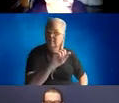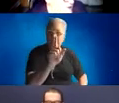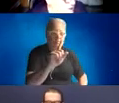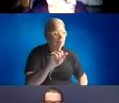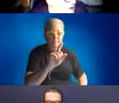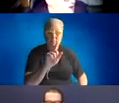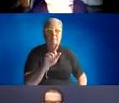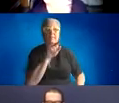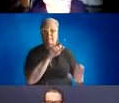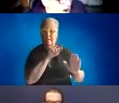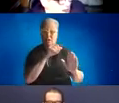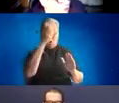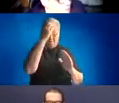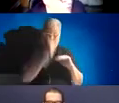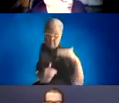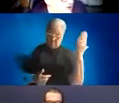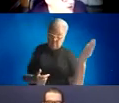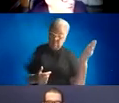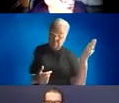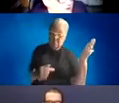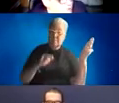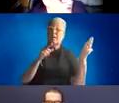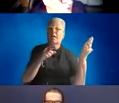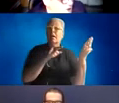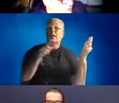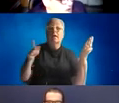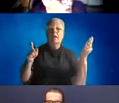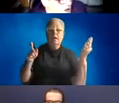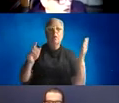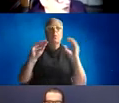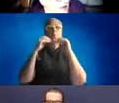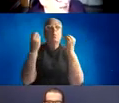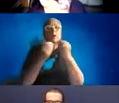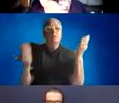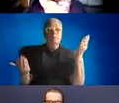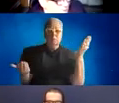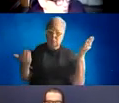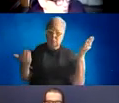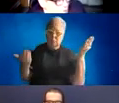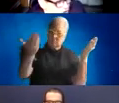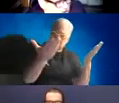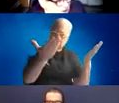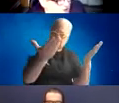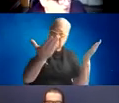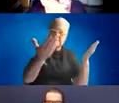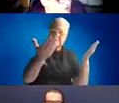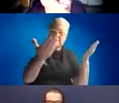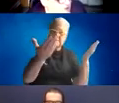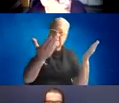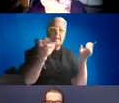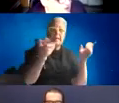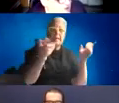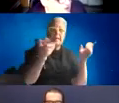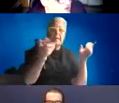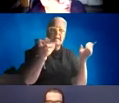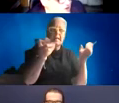reporting system, or parallel reporting system as it's also known, and organisations putting